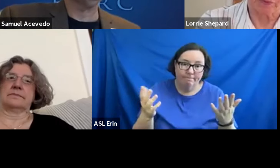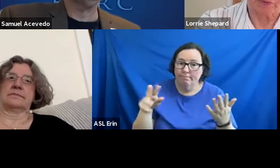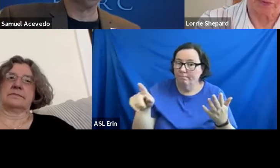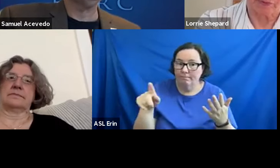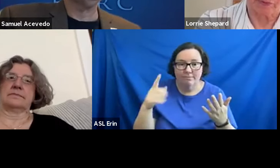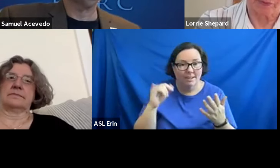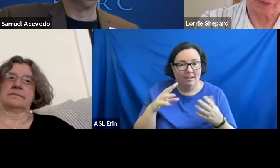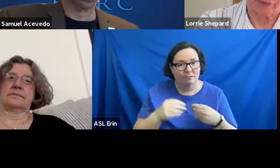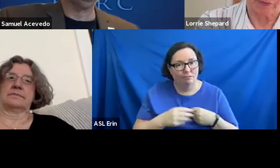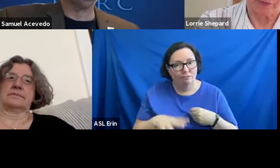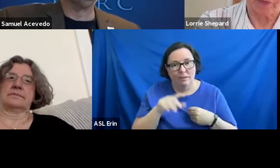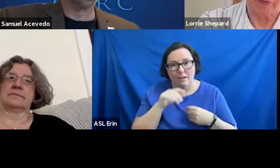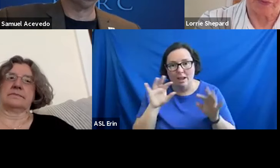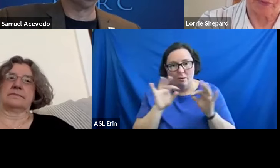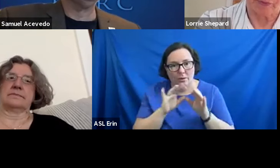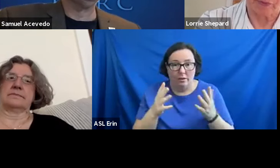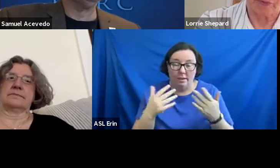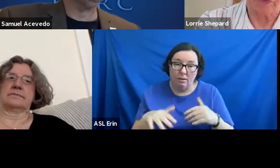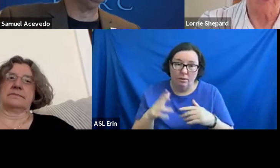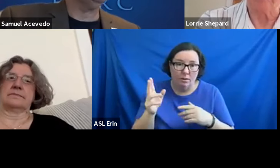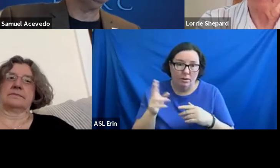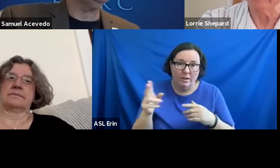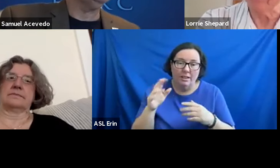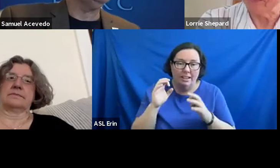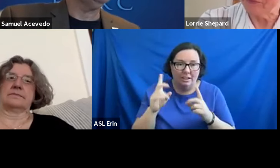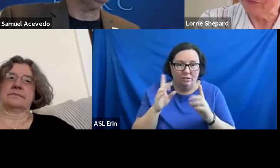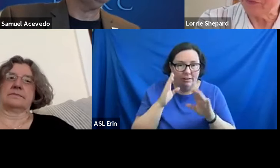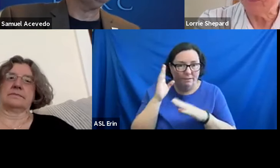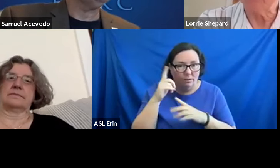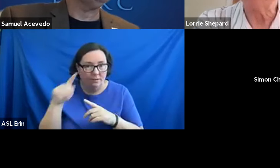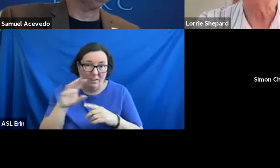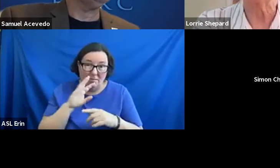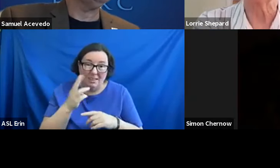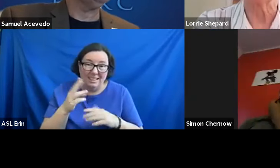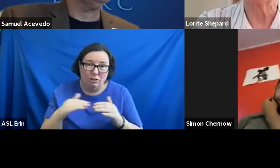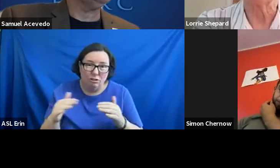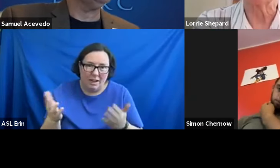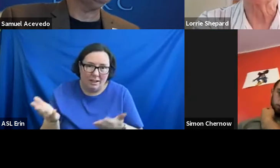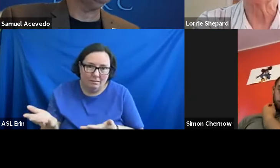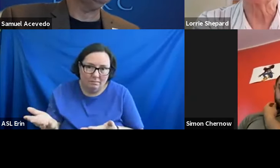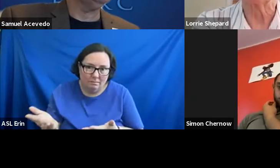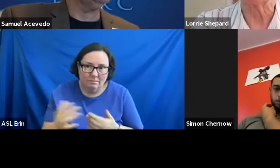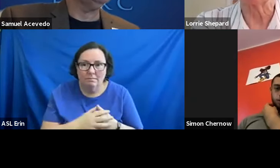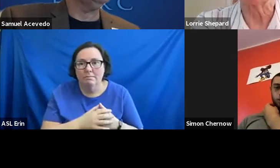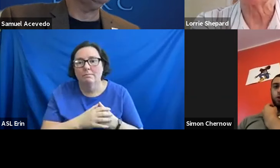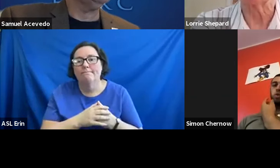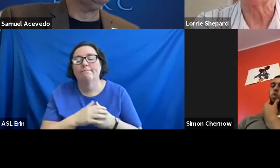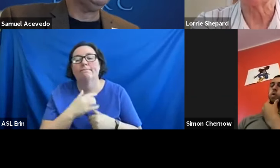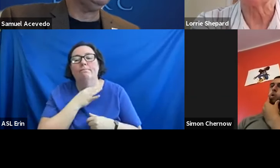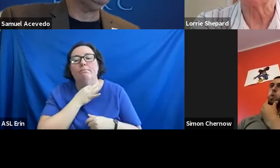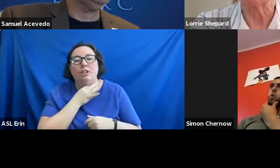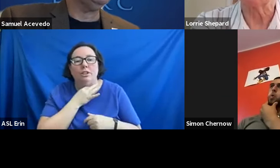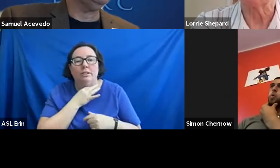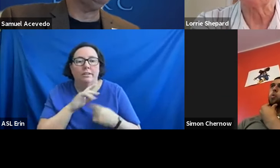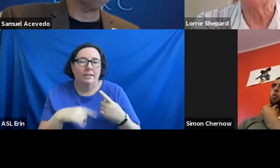make toward the educational future of our youth when they're in 6th grade, right? And I'm curious